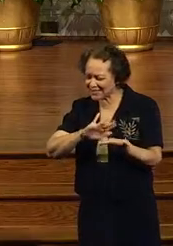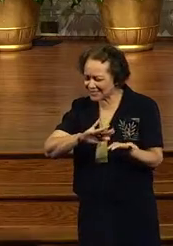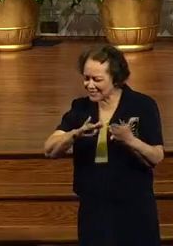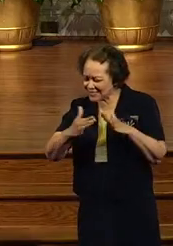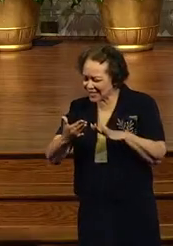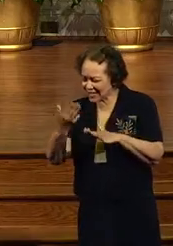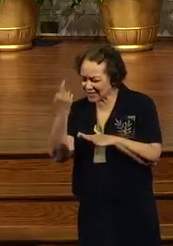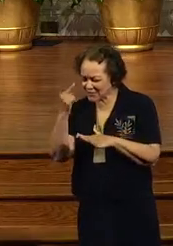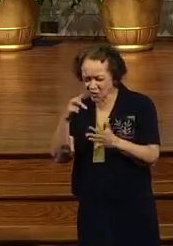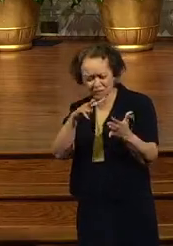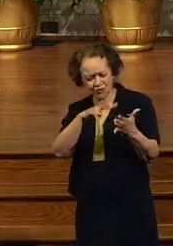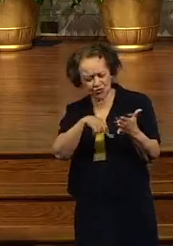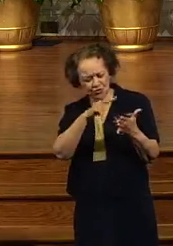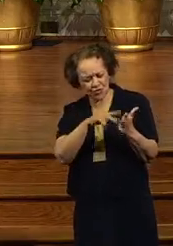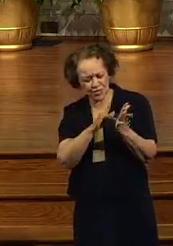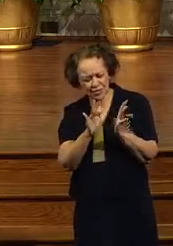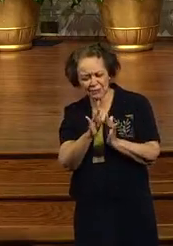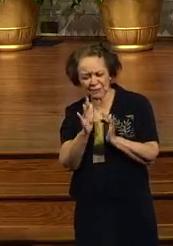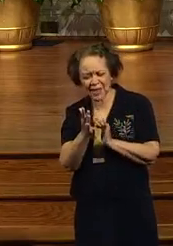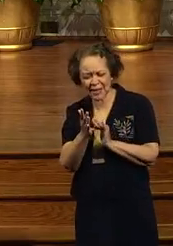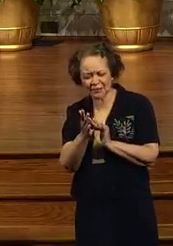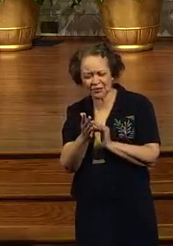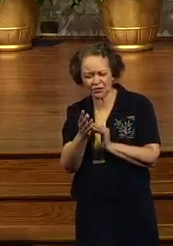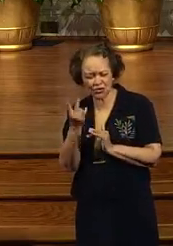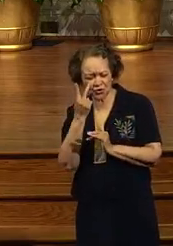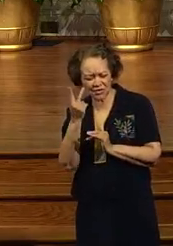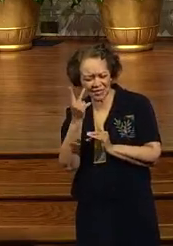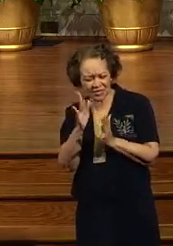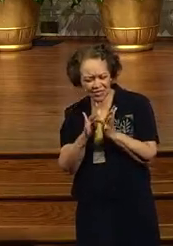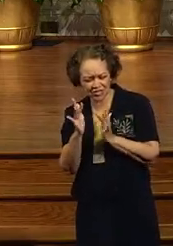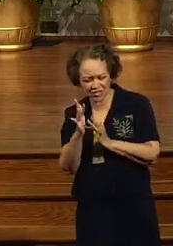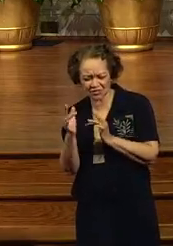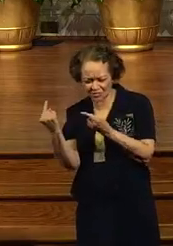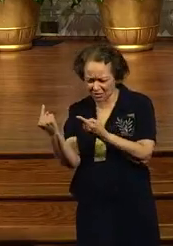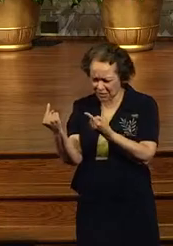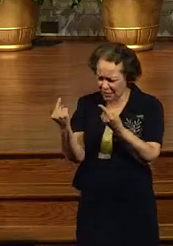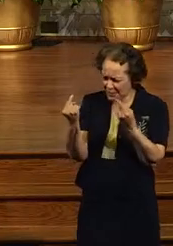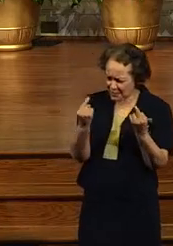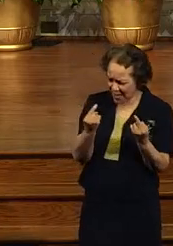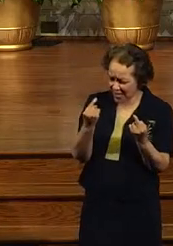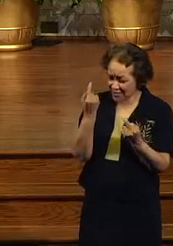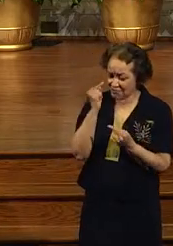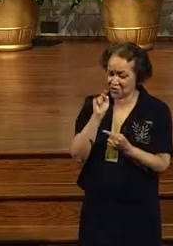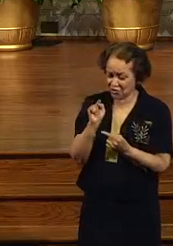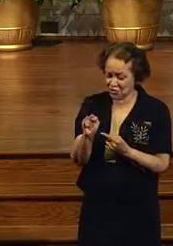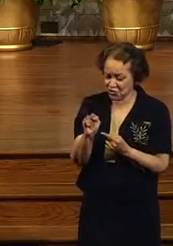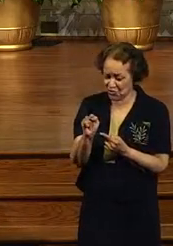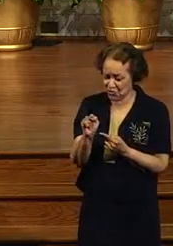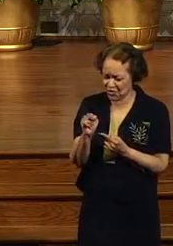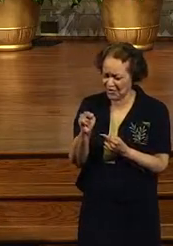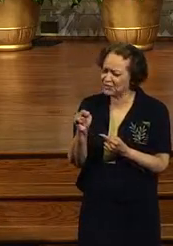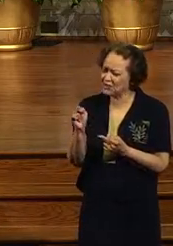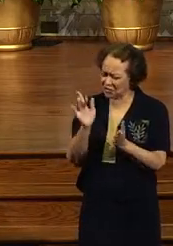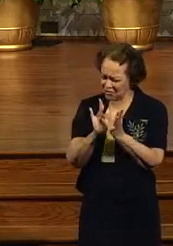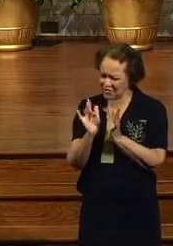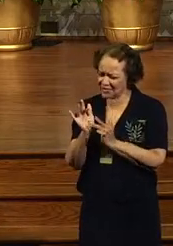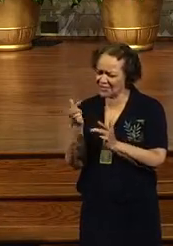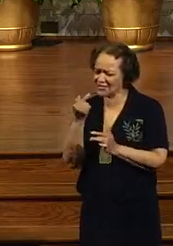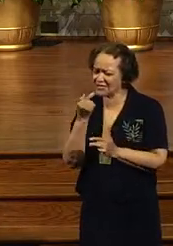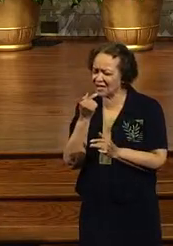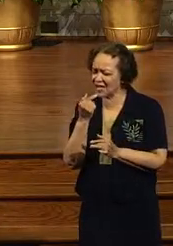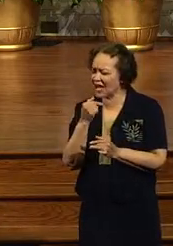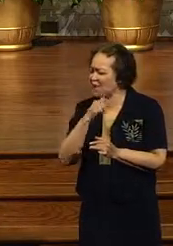book, he says, I'm coming back for you again. When you read this book, he says, I will never leave you nor forsake